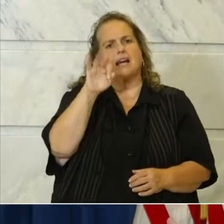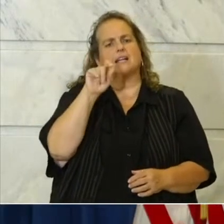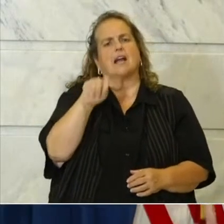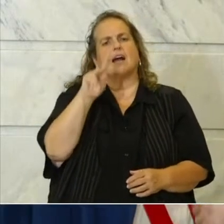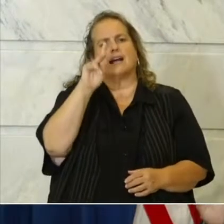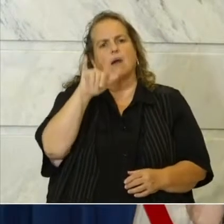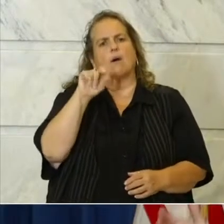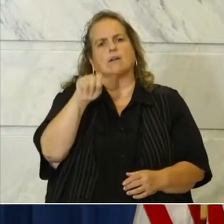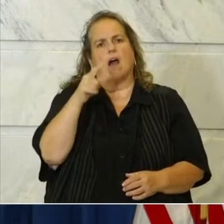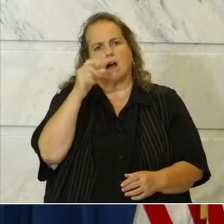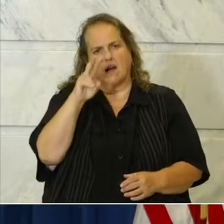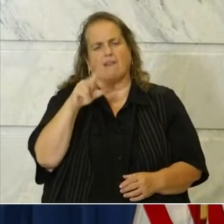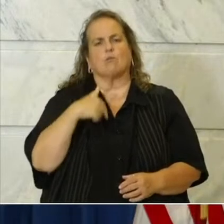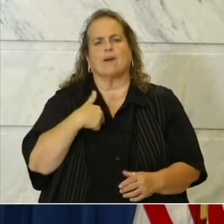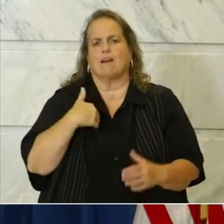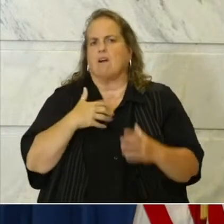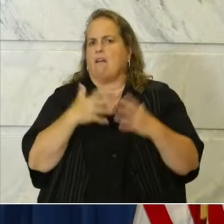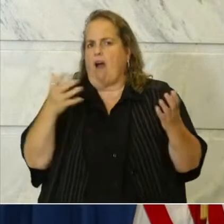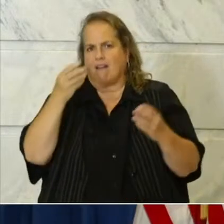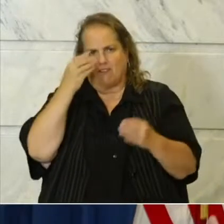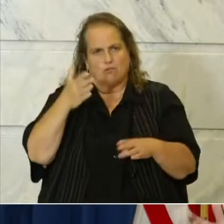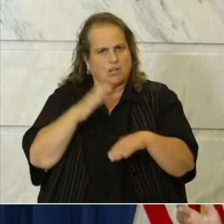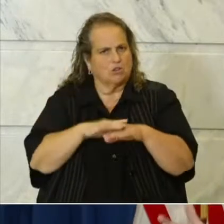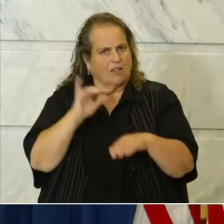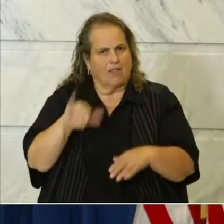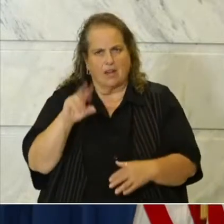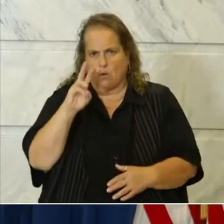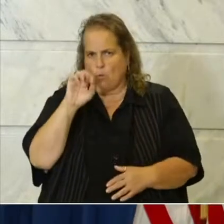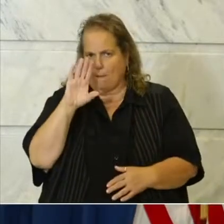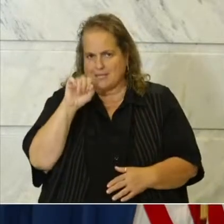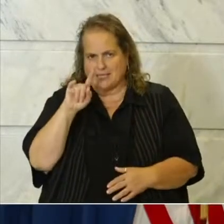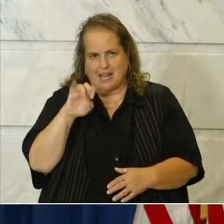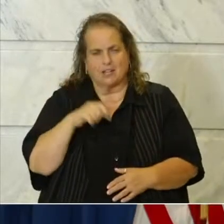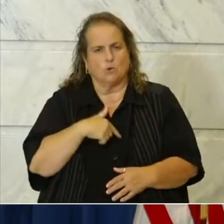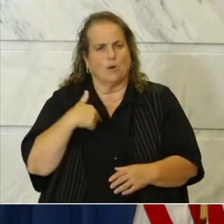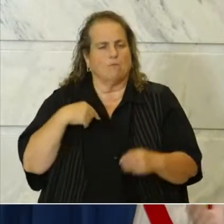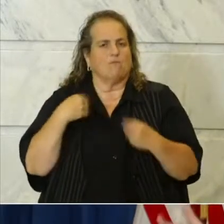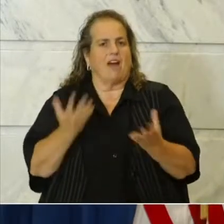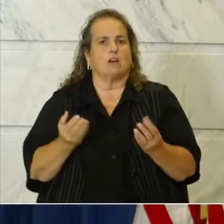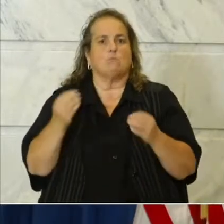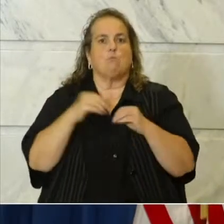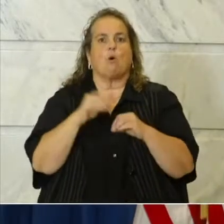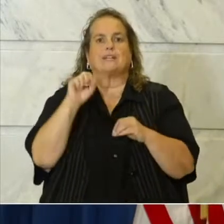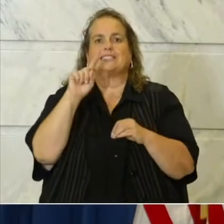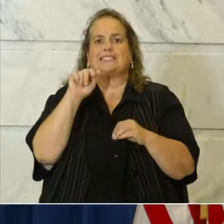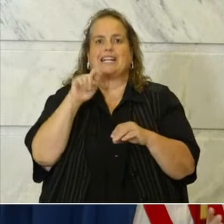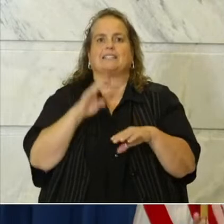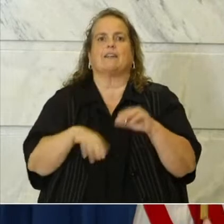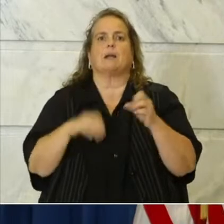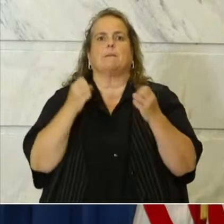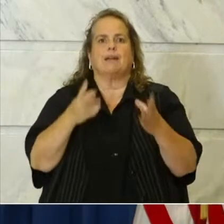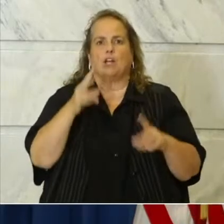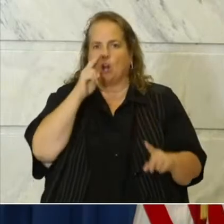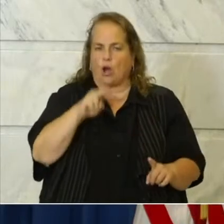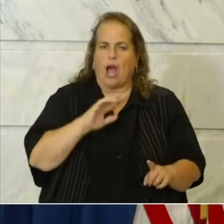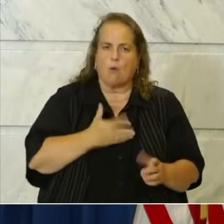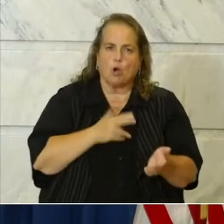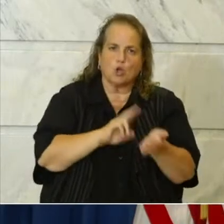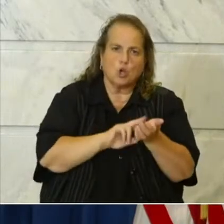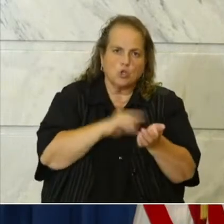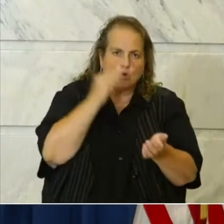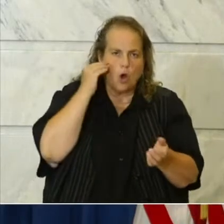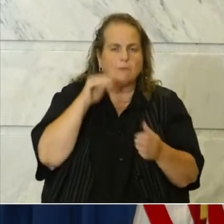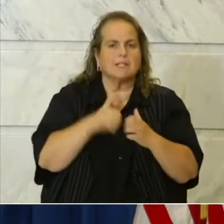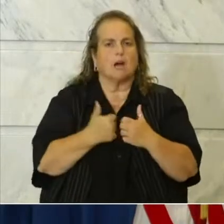kycovid19.ky.gov, which we have substantial information on. We provide more than many states. Look at our long-term care and how we provide